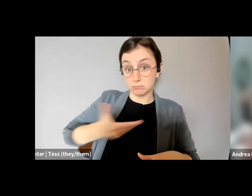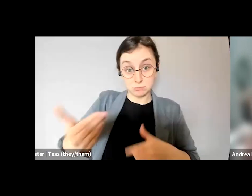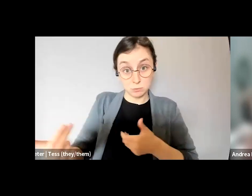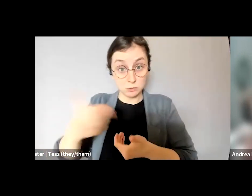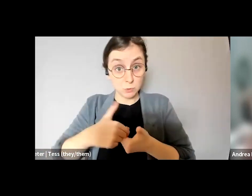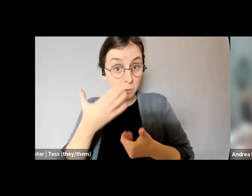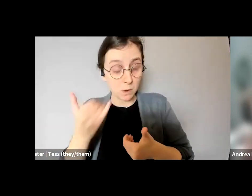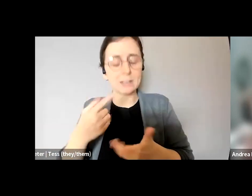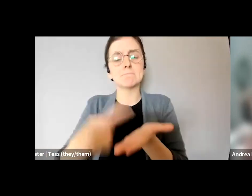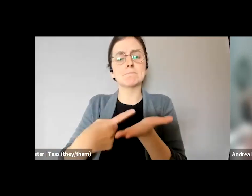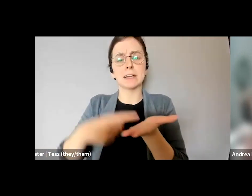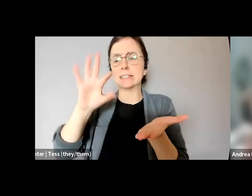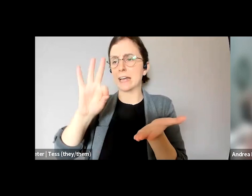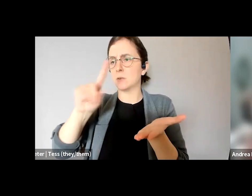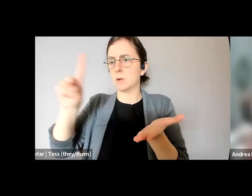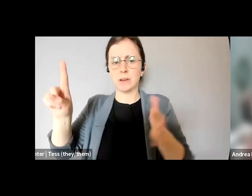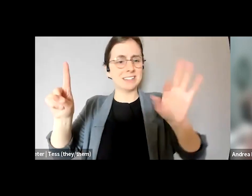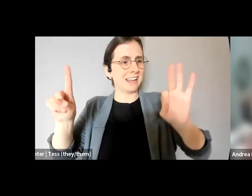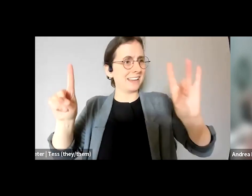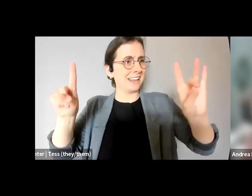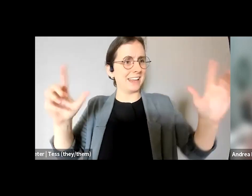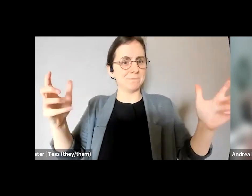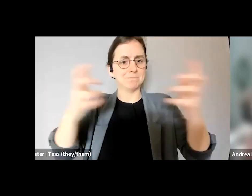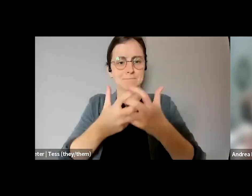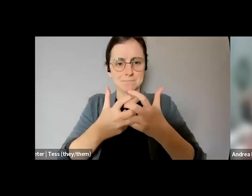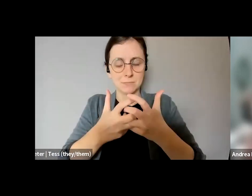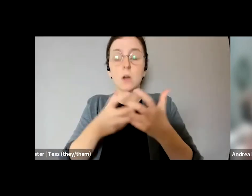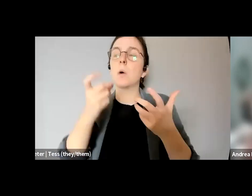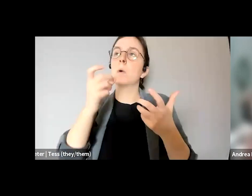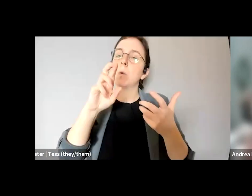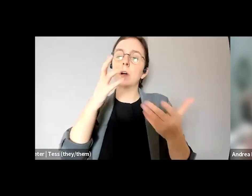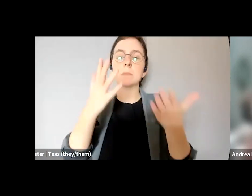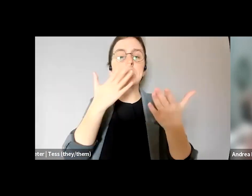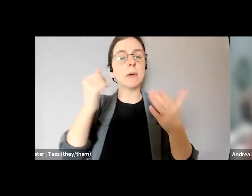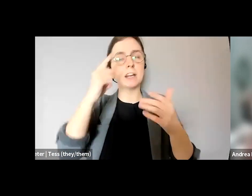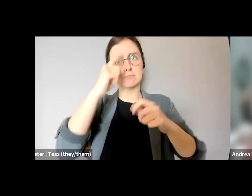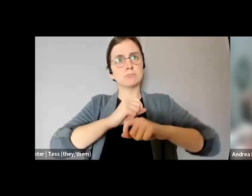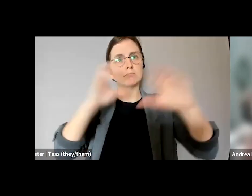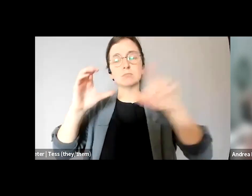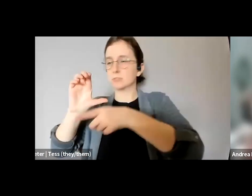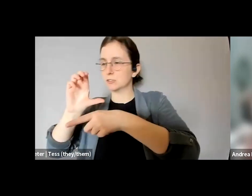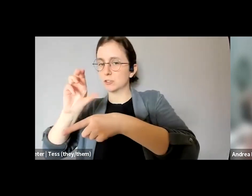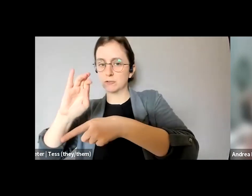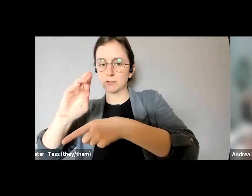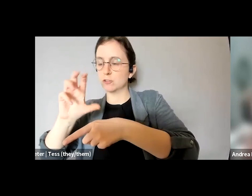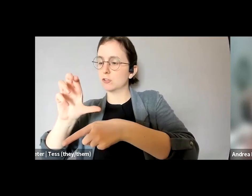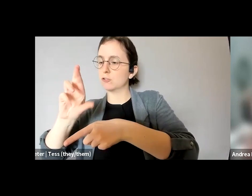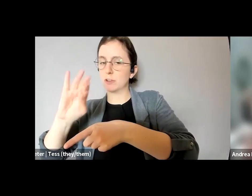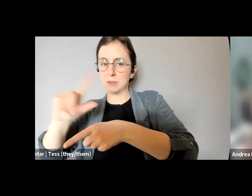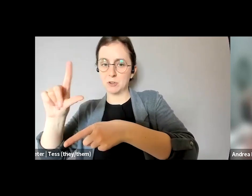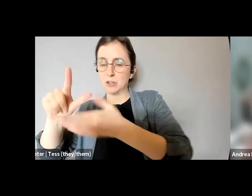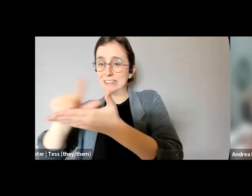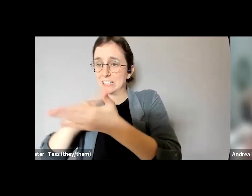and 911, or as we might think, the intersections between the criminal legal system and the mental health care